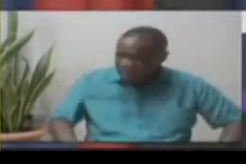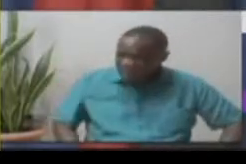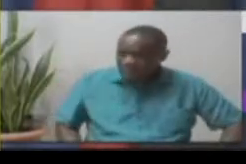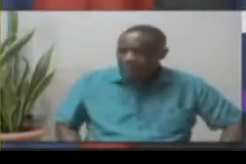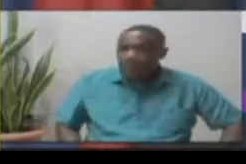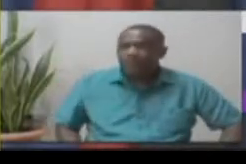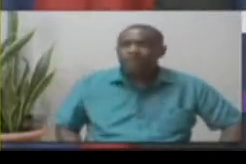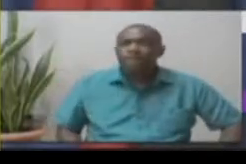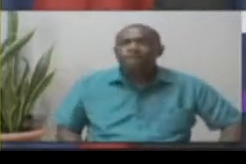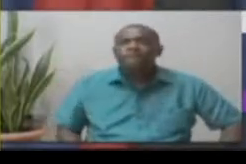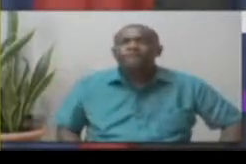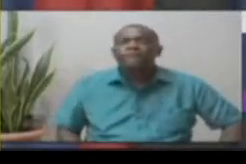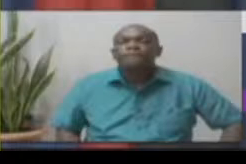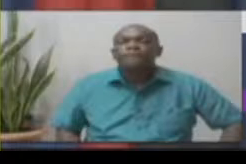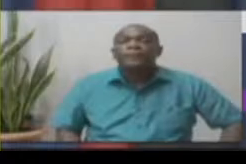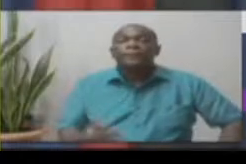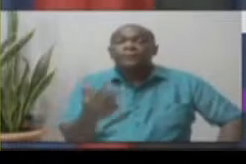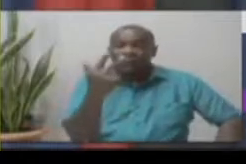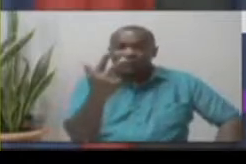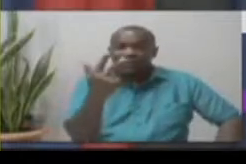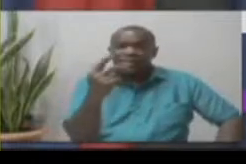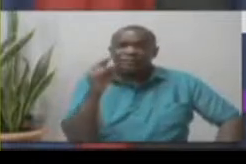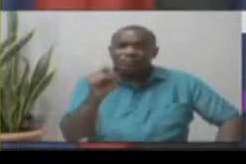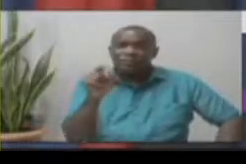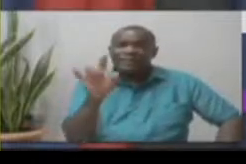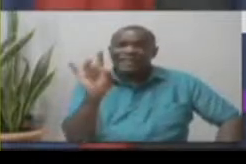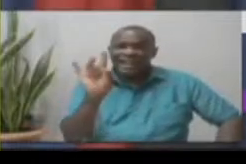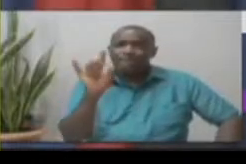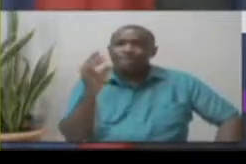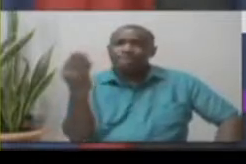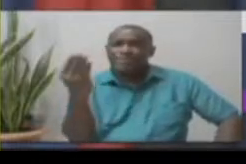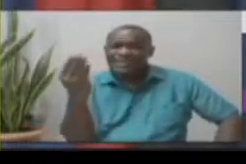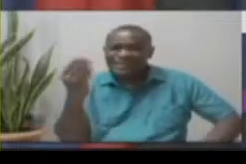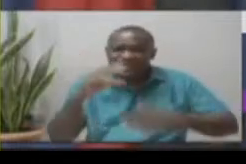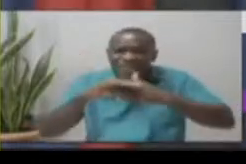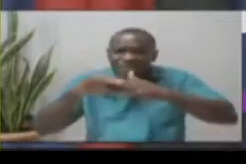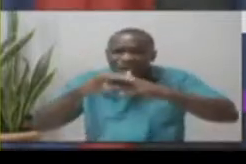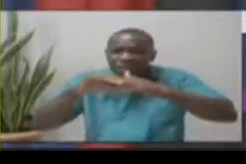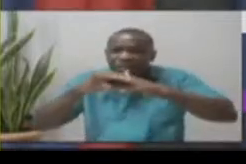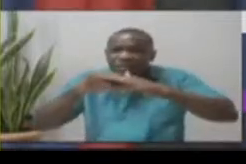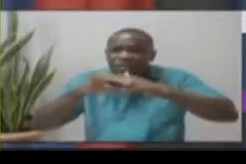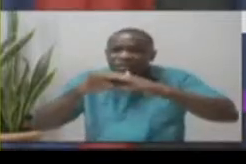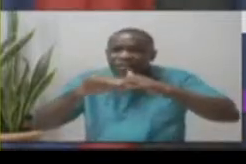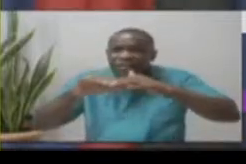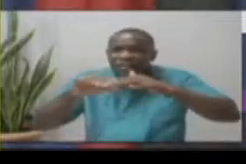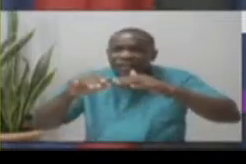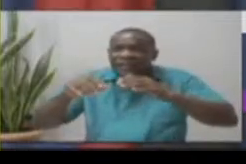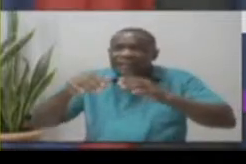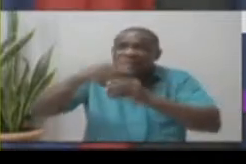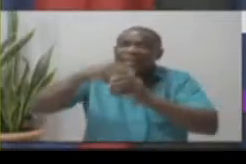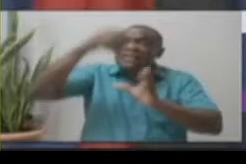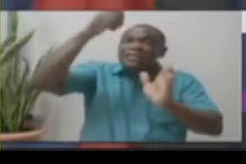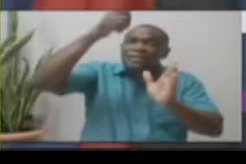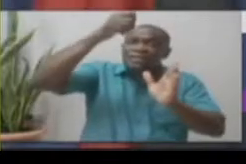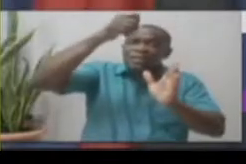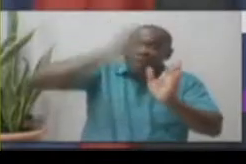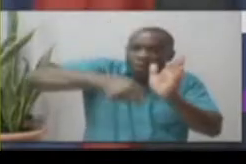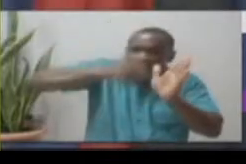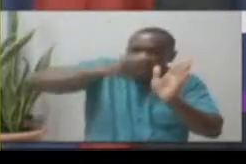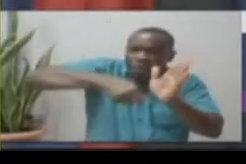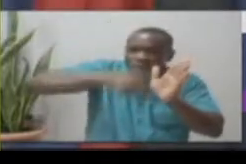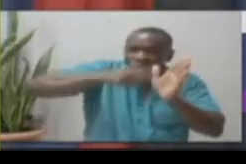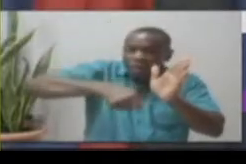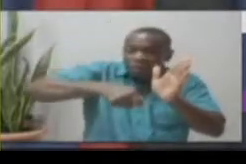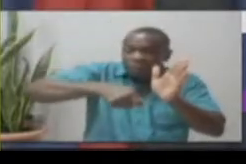$3.8 billion of court matters, litigation and claims. In